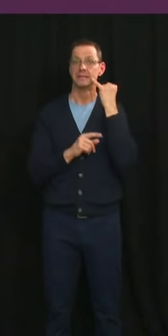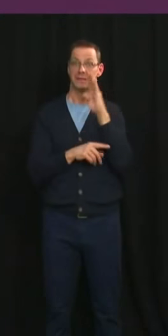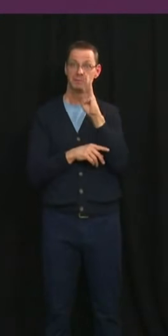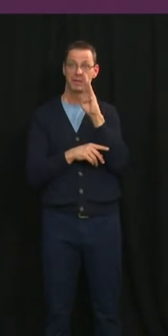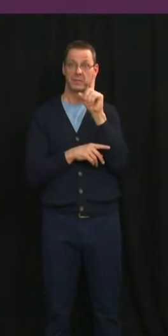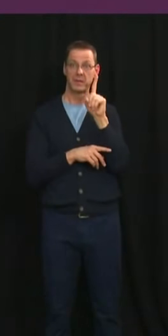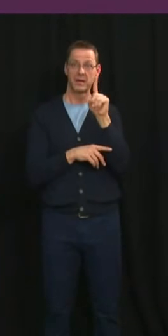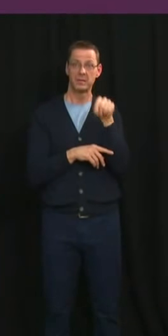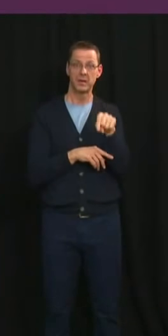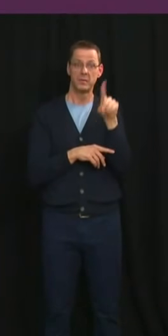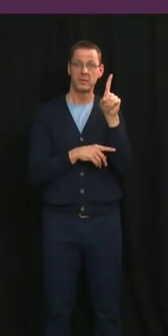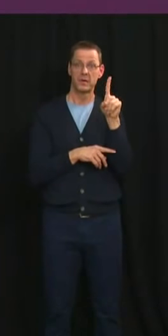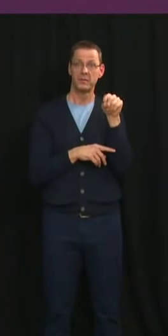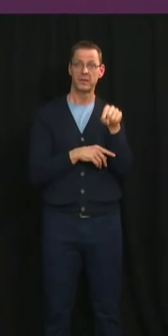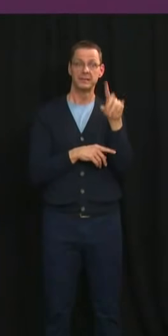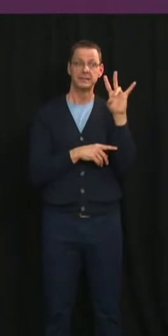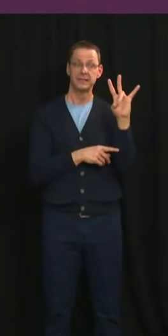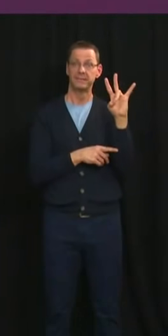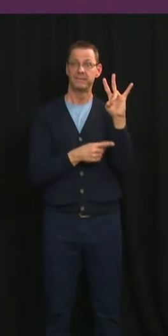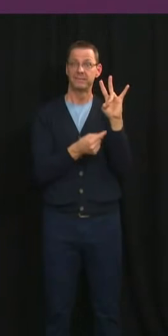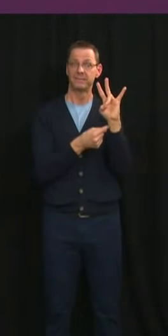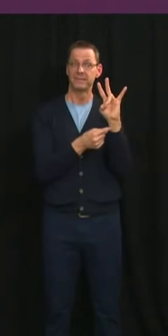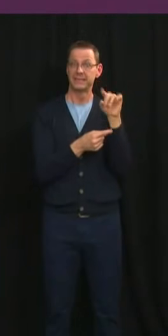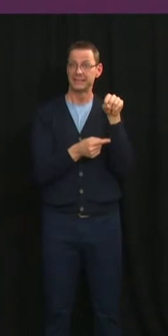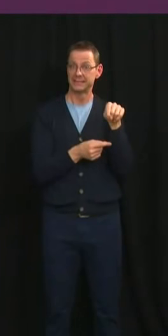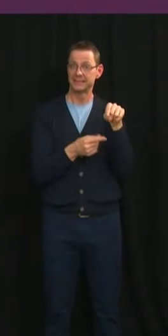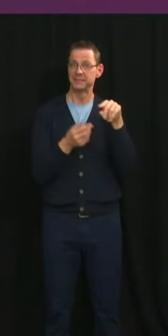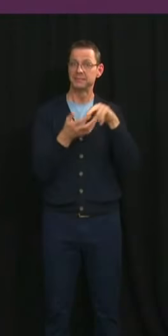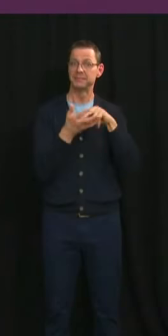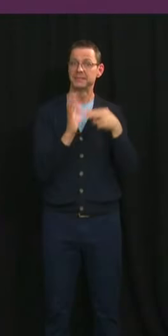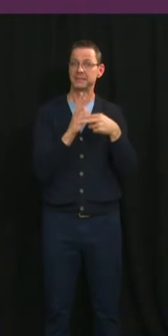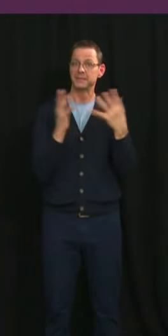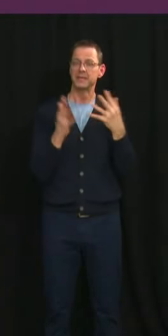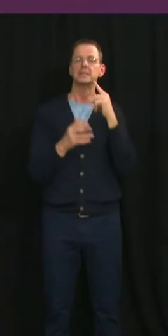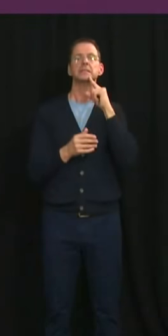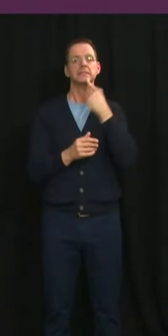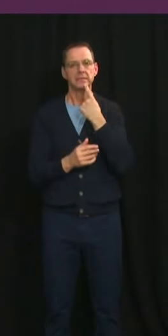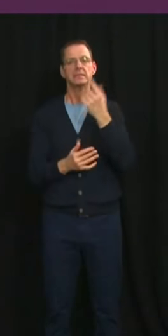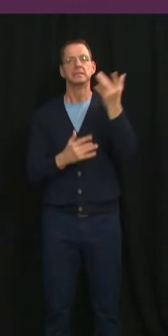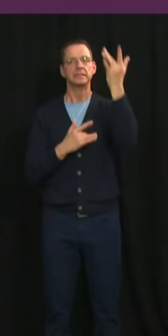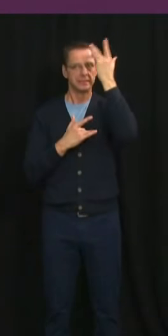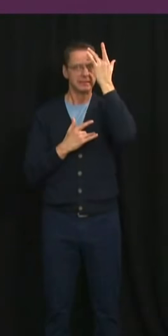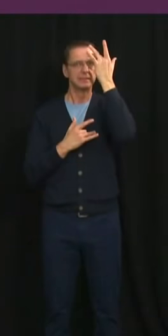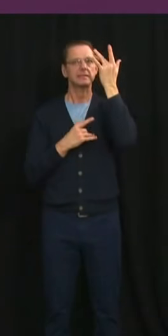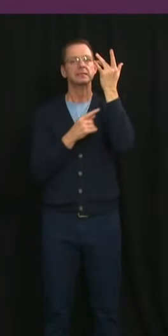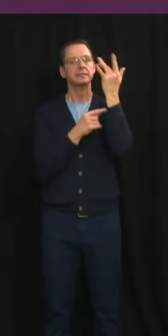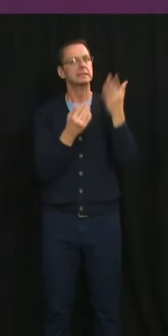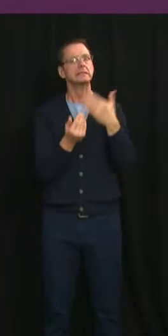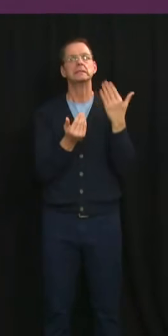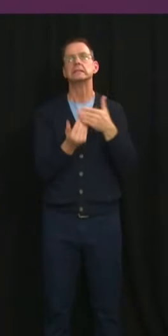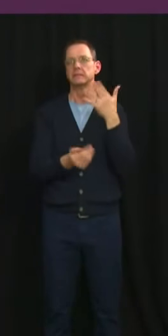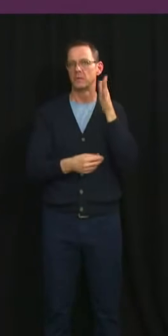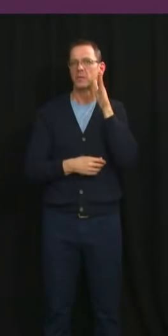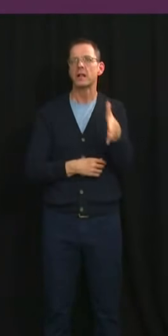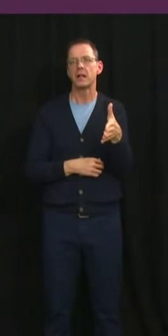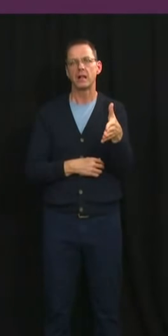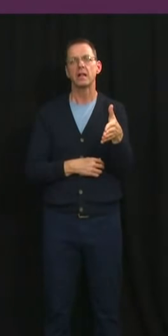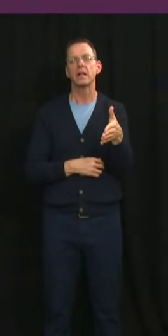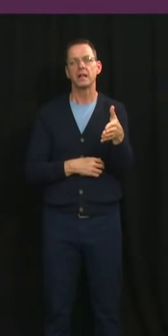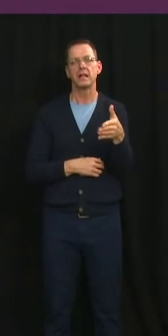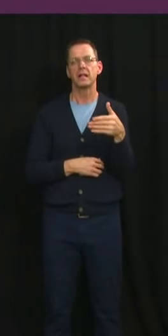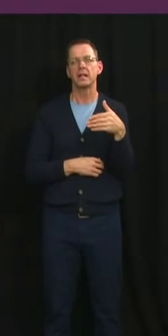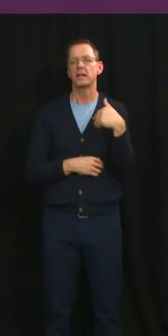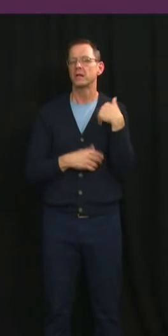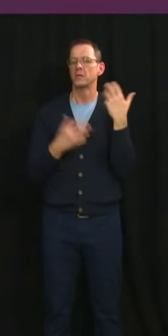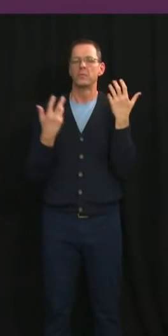This means that as cases rise, an even higher percentage of younger cases are likely to need hospital care. The good news